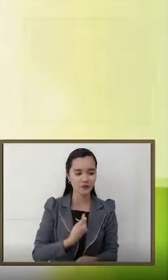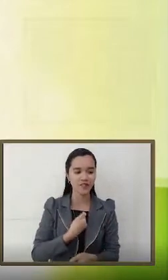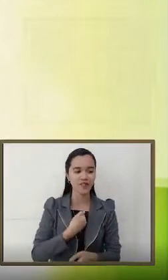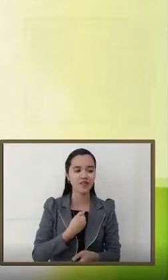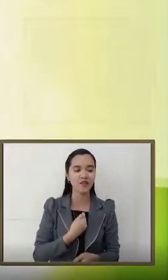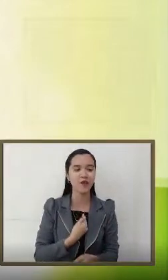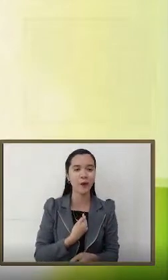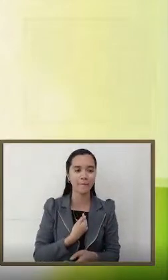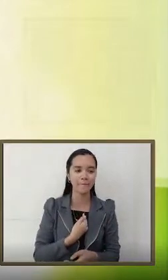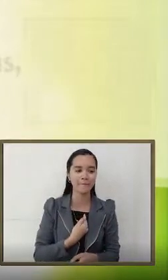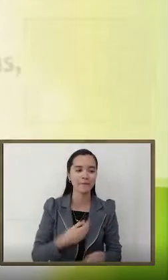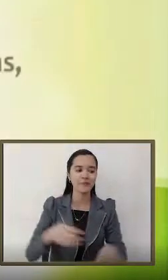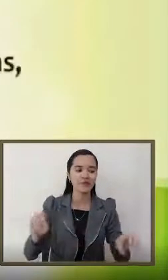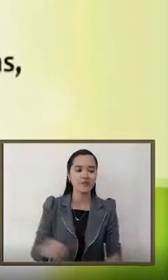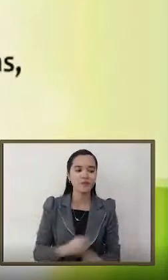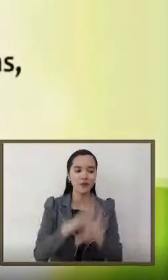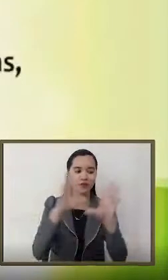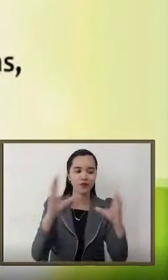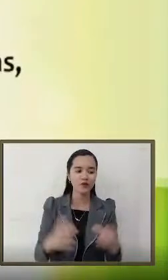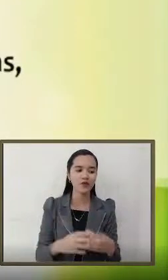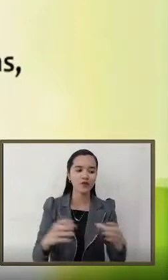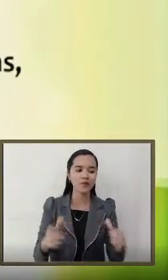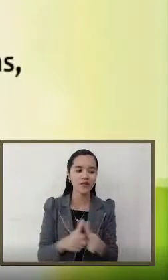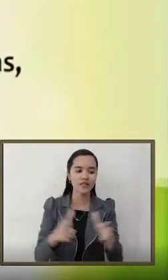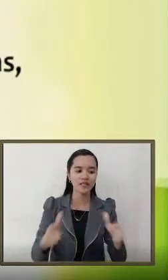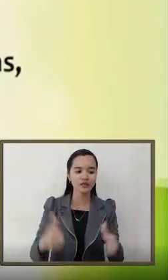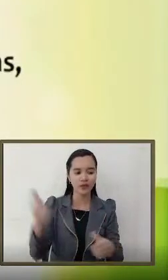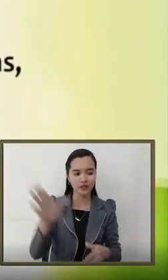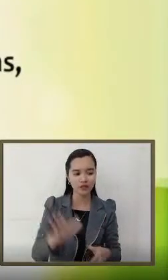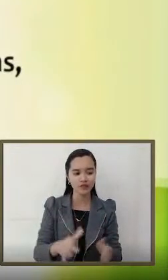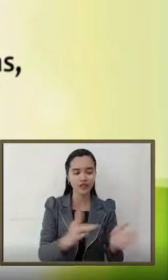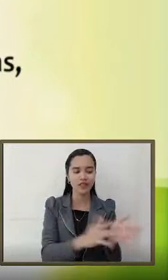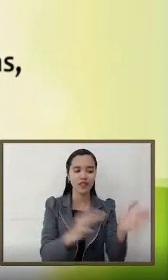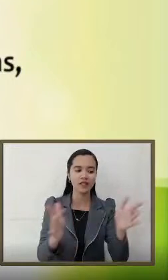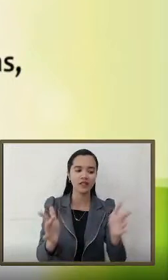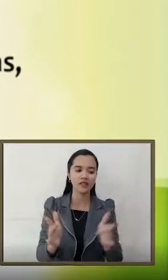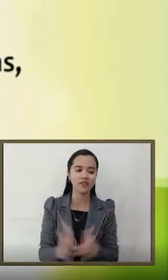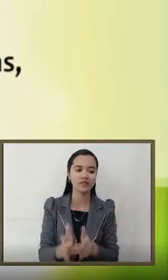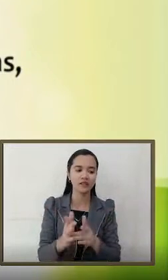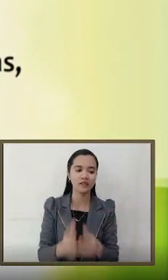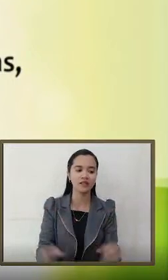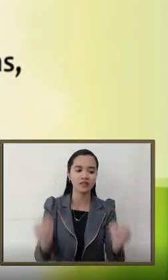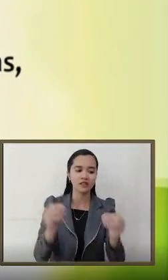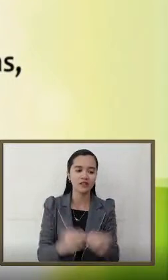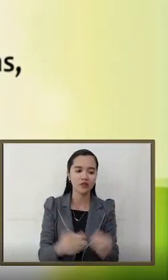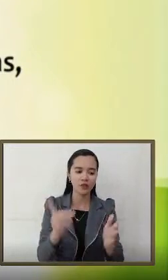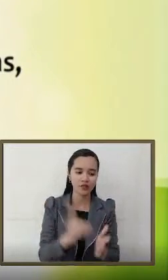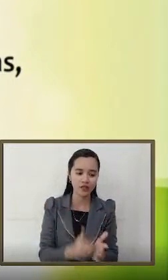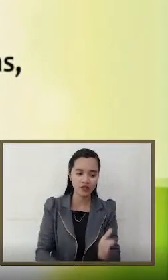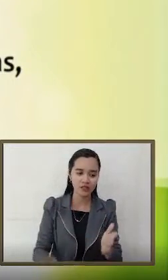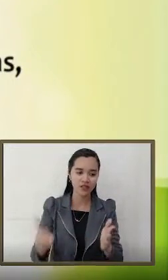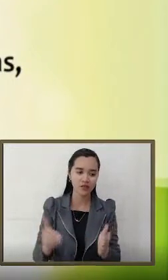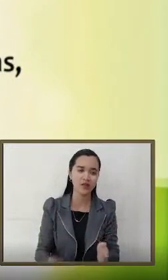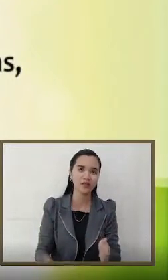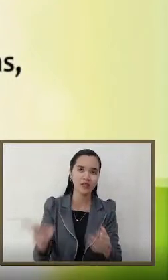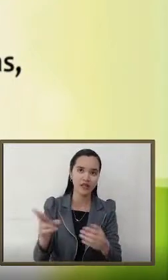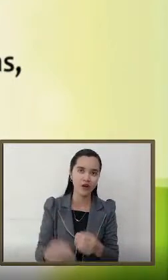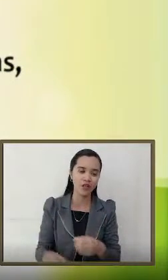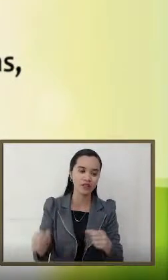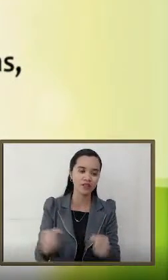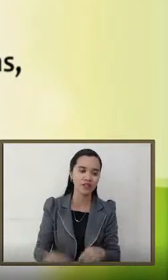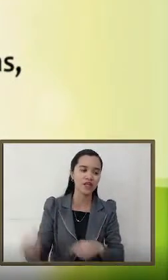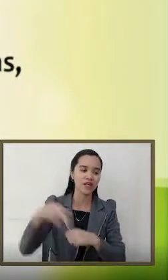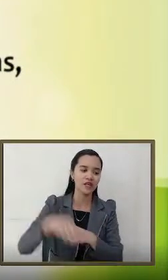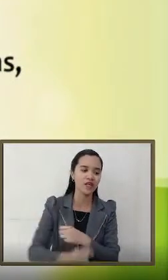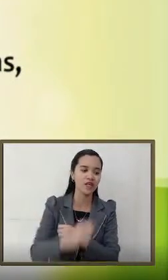reaches me. Everybody say it now. Wonderful, the matchless grace of Jesus, deeper than the mighty